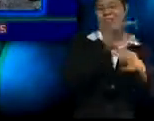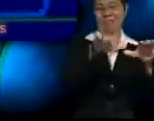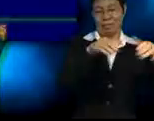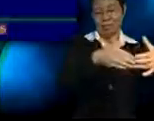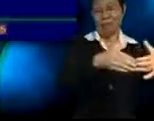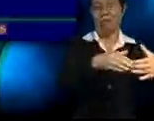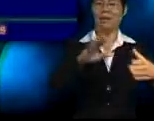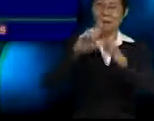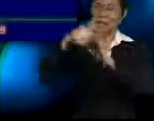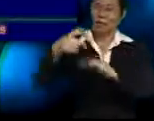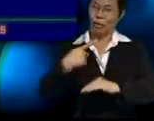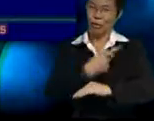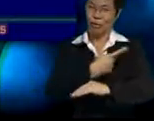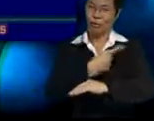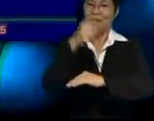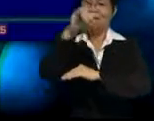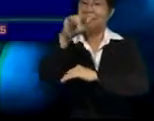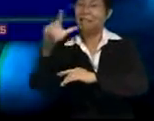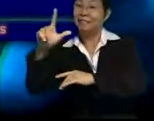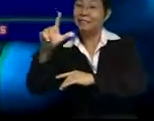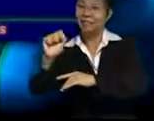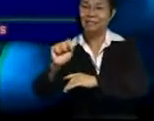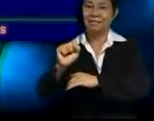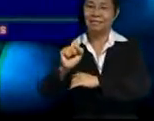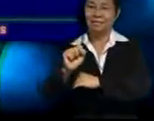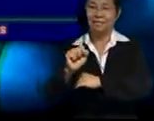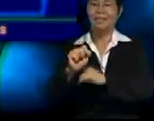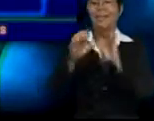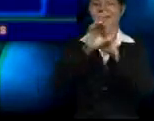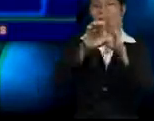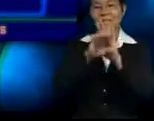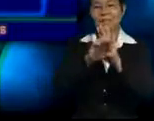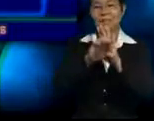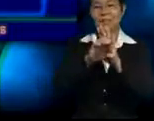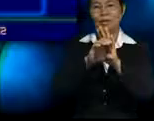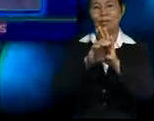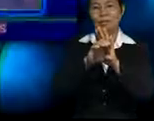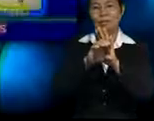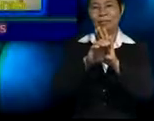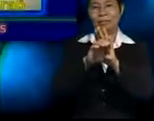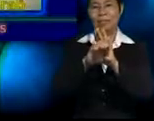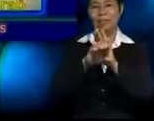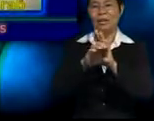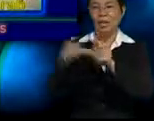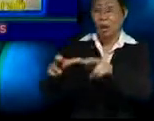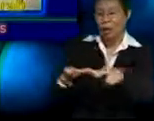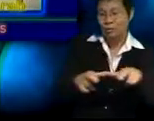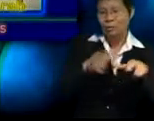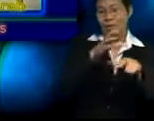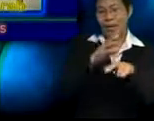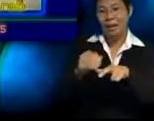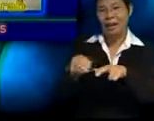Then, we have the group that has gills. Examples of this group are the lobster and